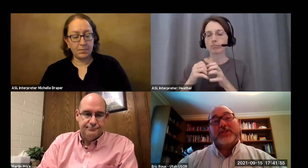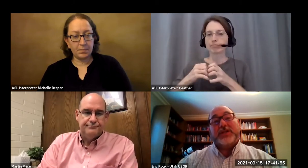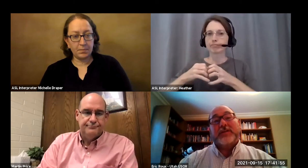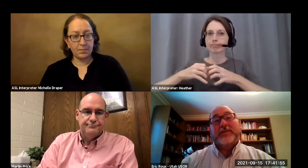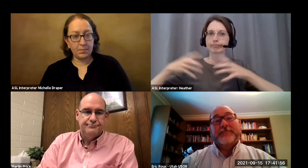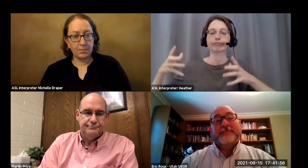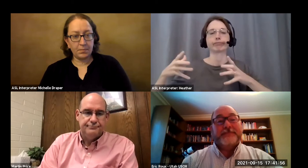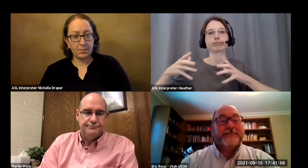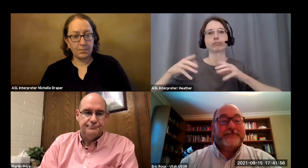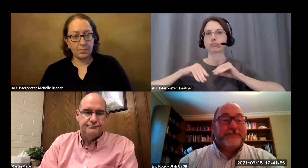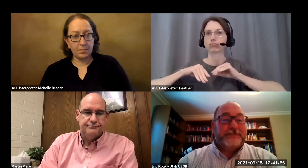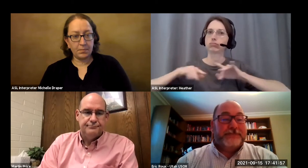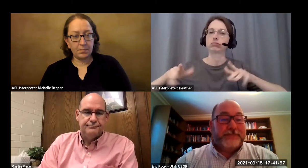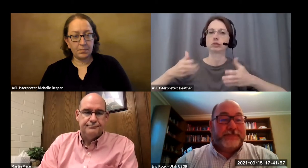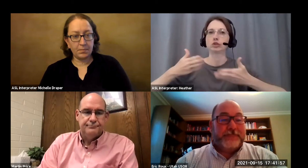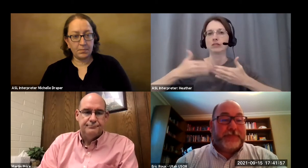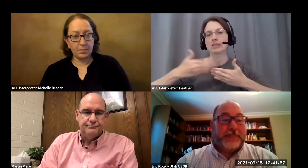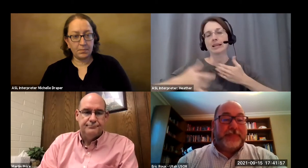the next year.